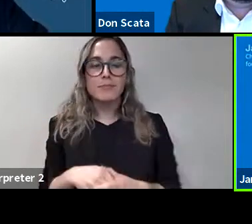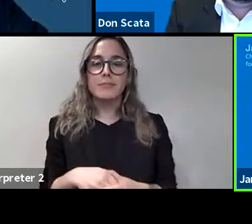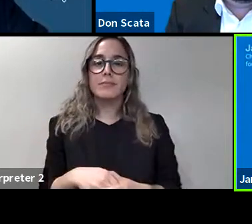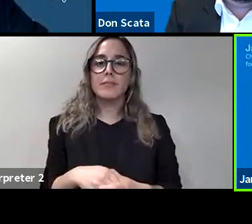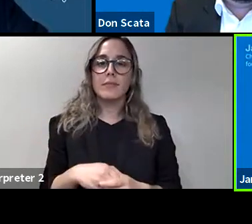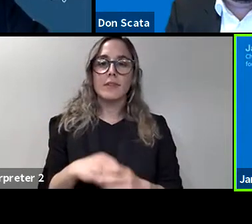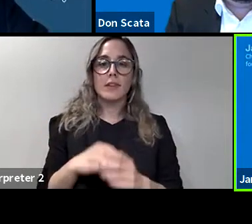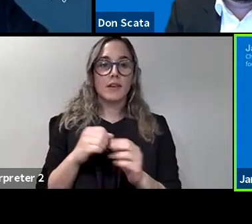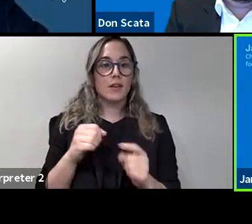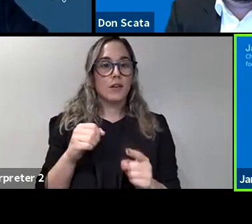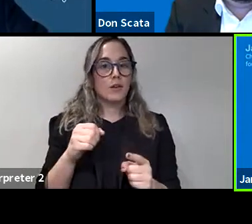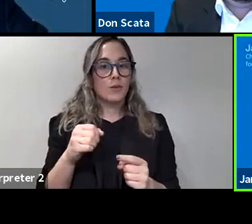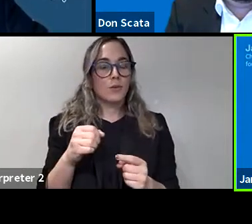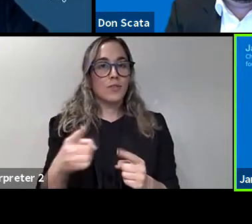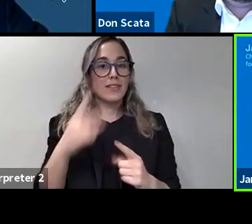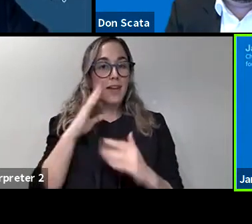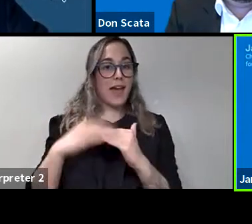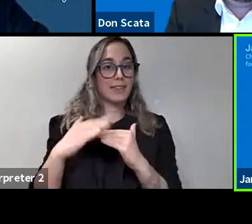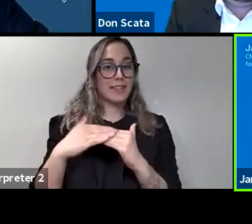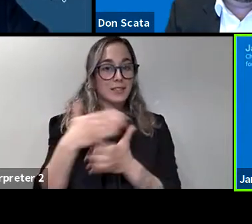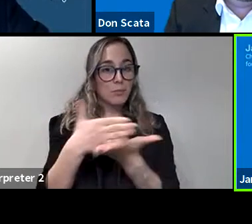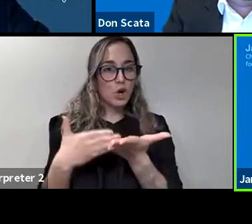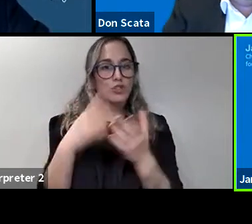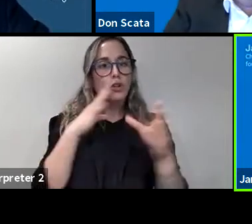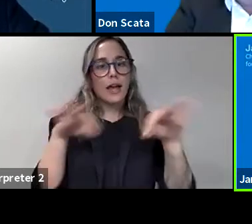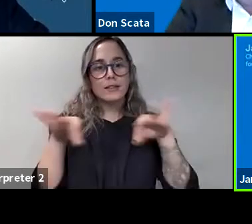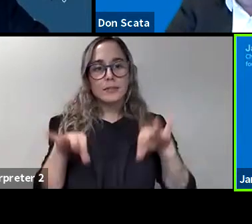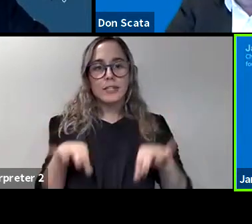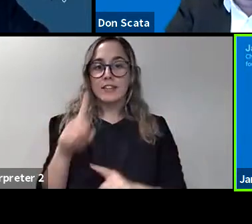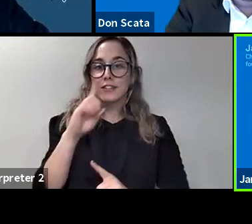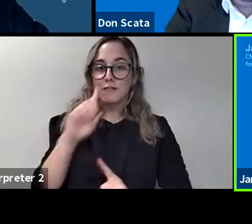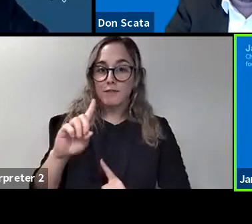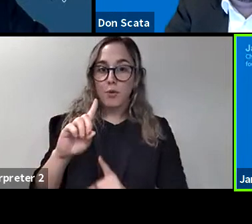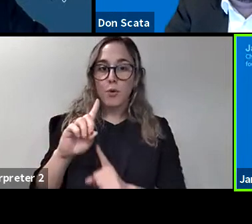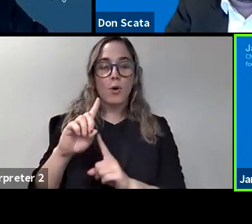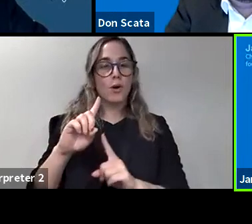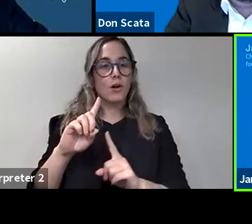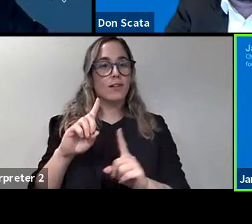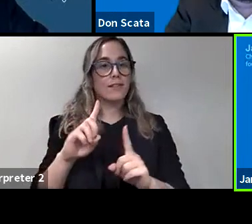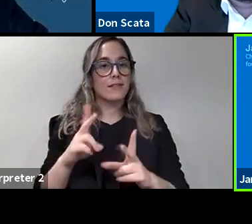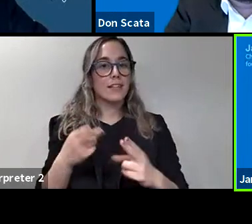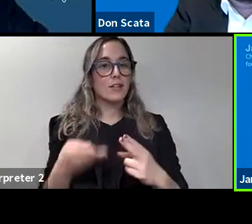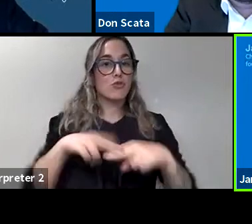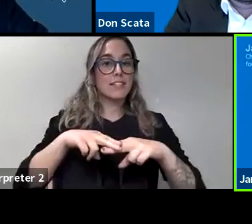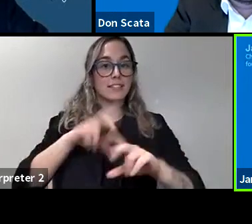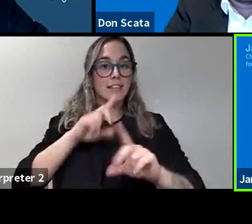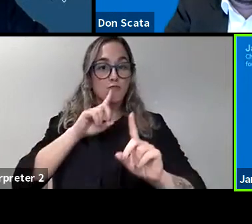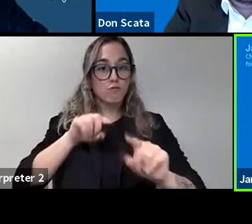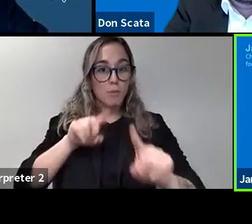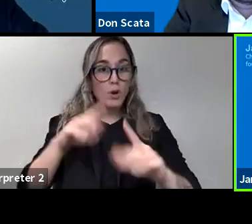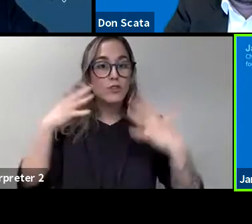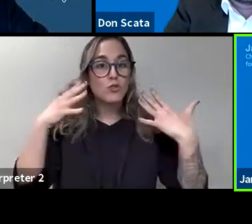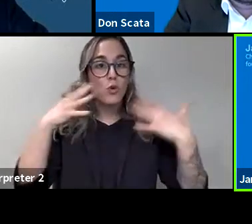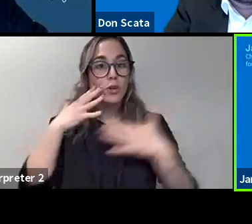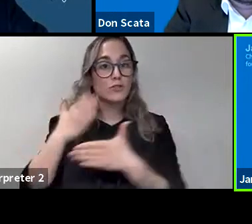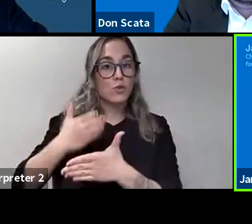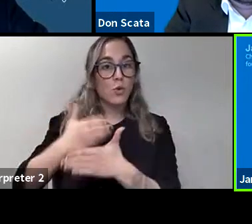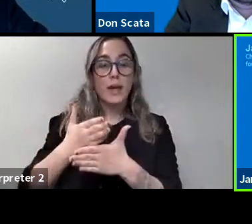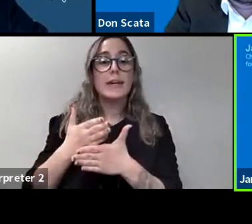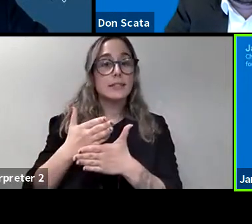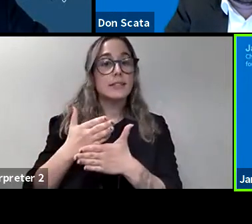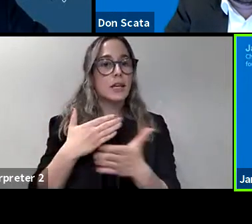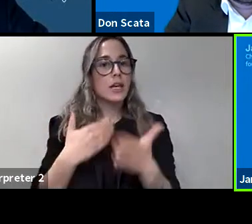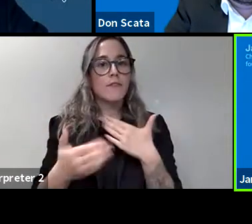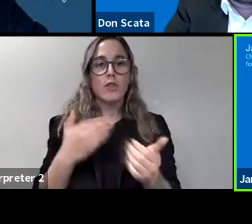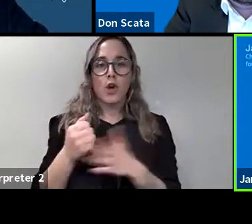Might this be at least a partial explanation for the increases and reported noise annoyance, even as